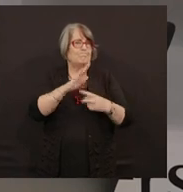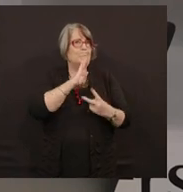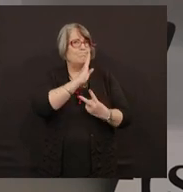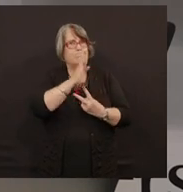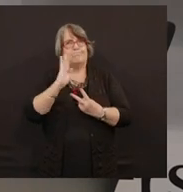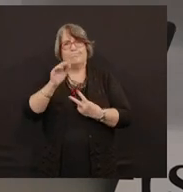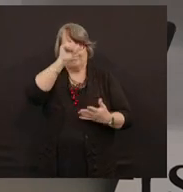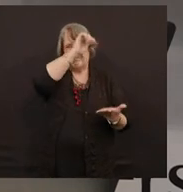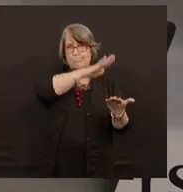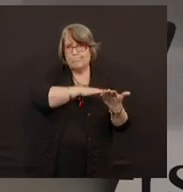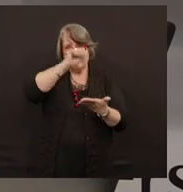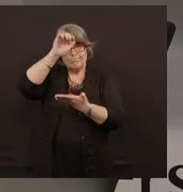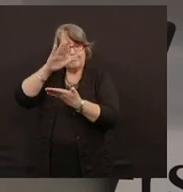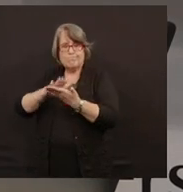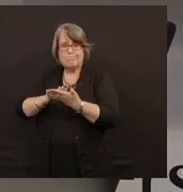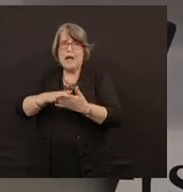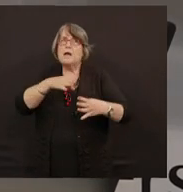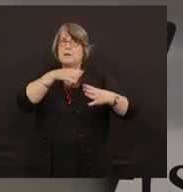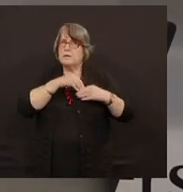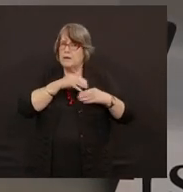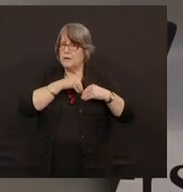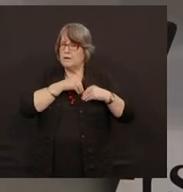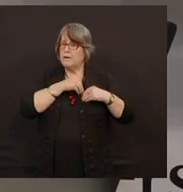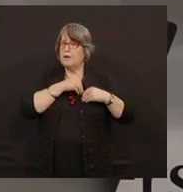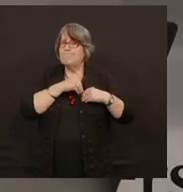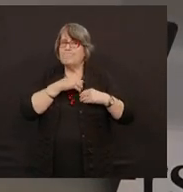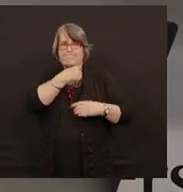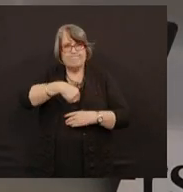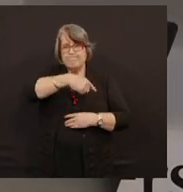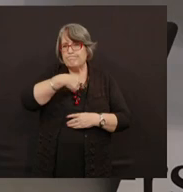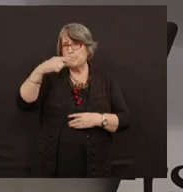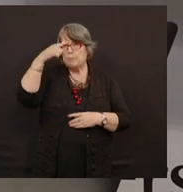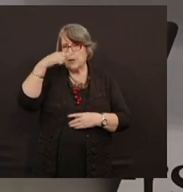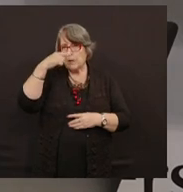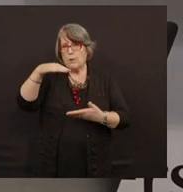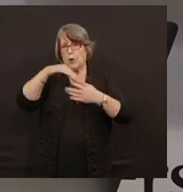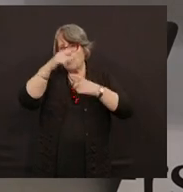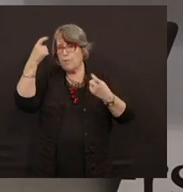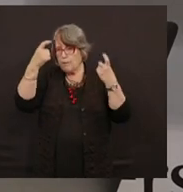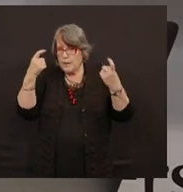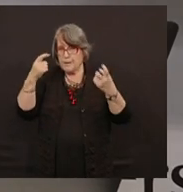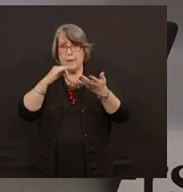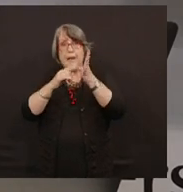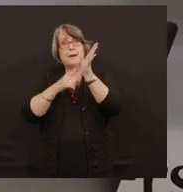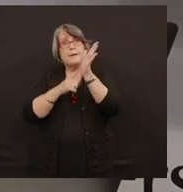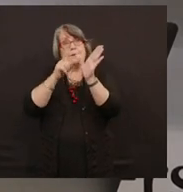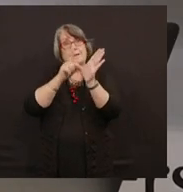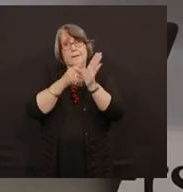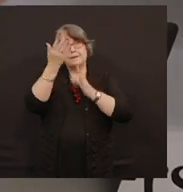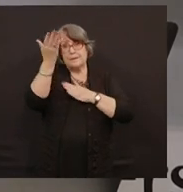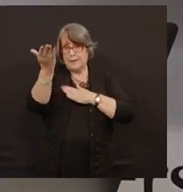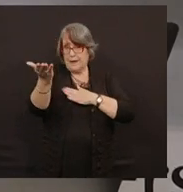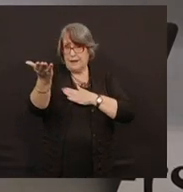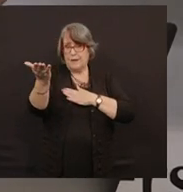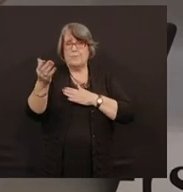experts, dedicated, passionate people who are going to be helping us think about this. We have Sally Robinson, who